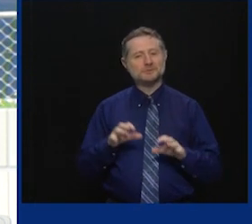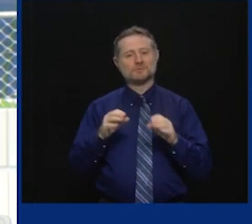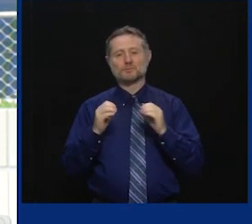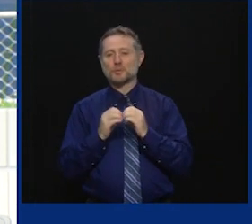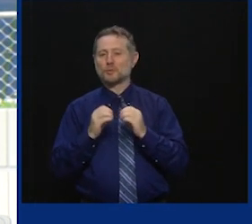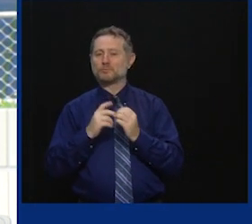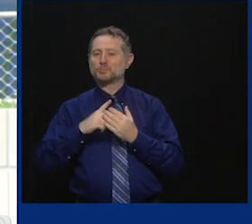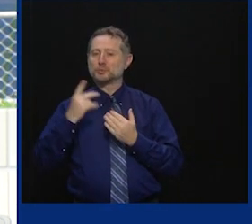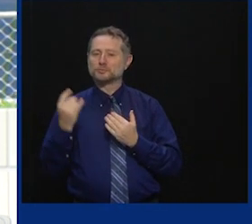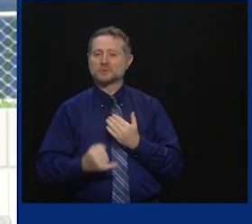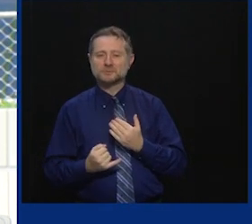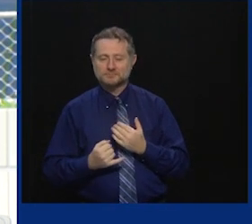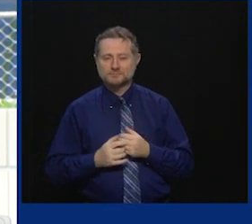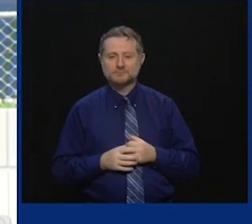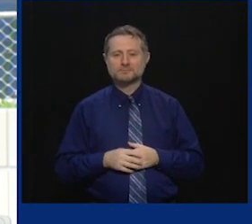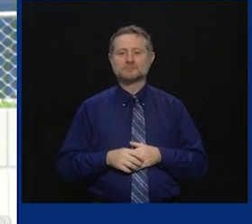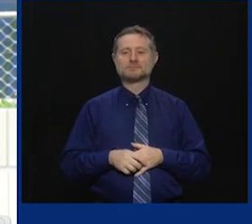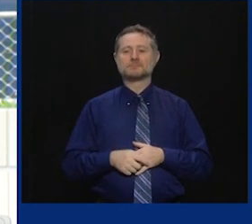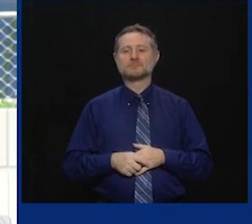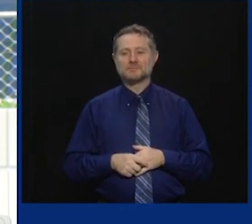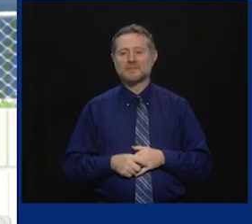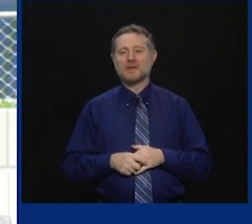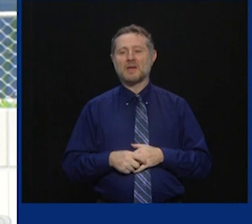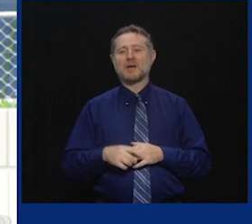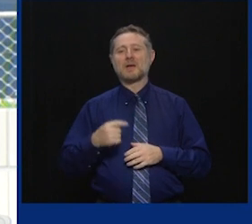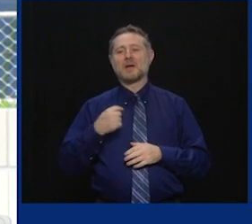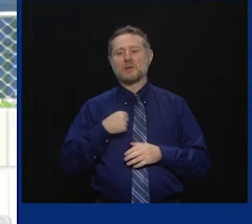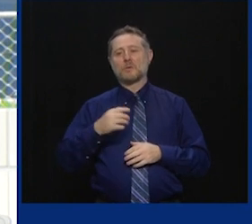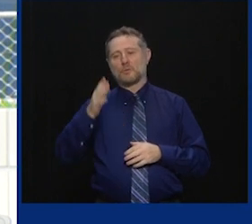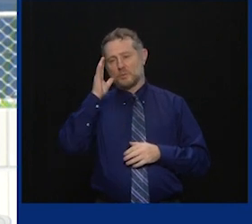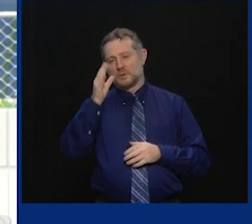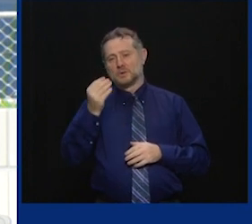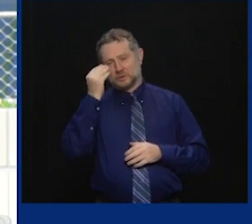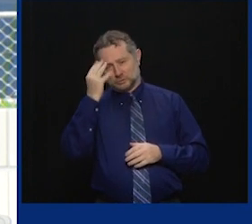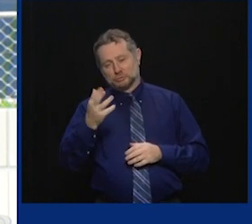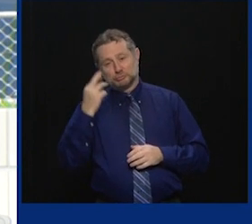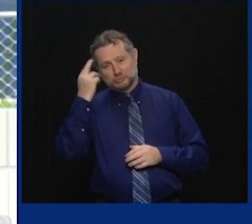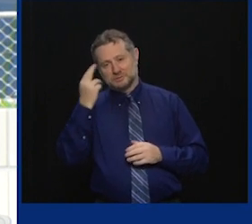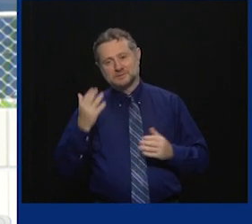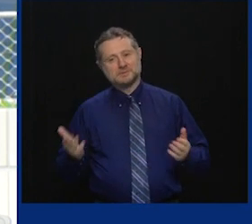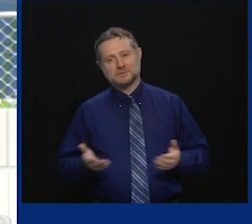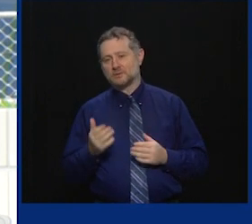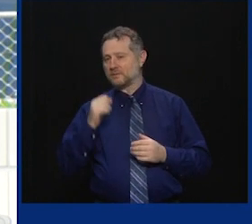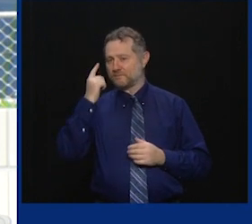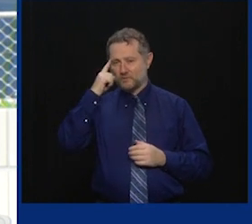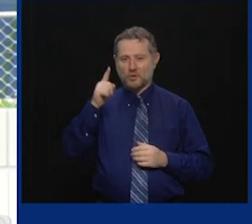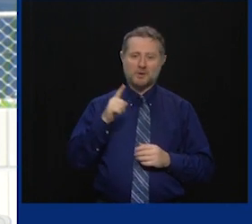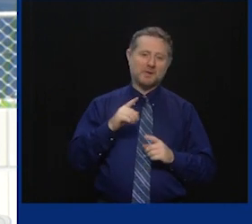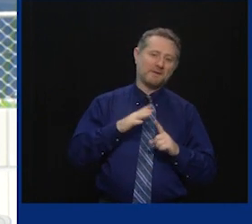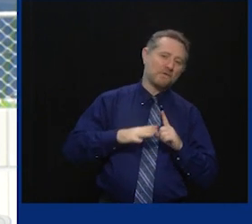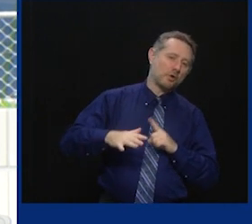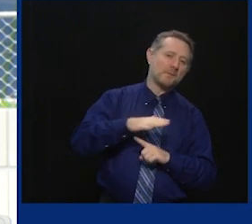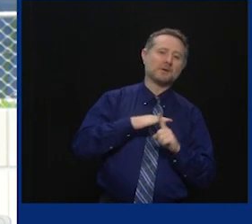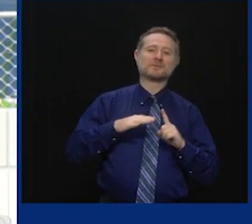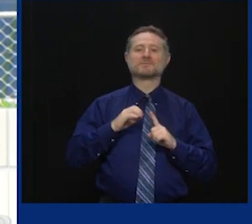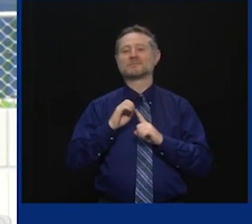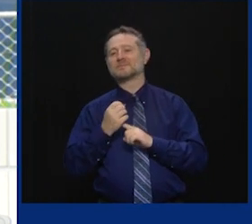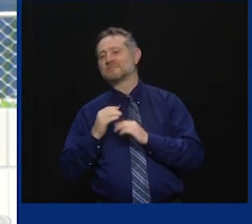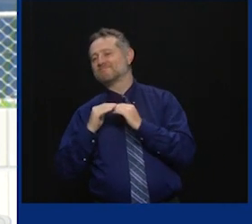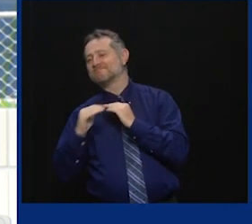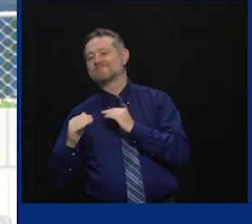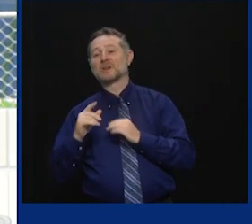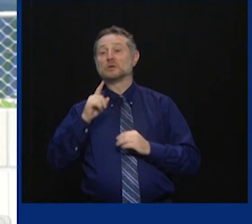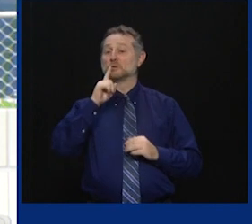that, I will, however, say that the reason we're here is not for sustainable practices. We're here for economic benefit. Our job